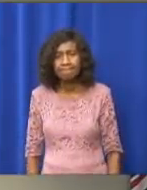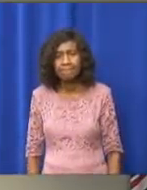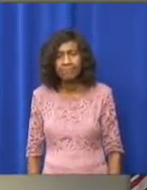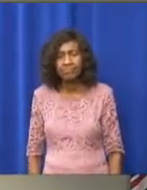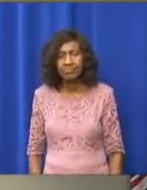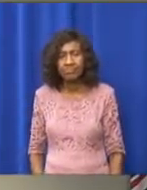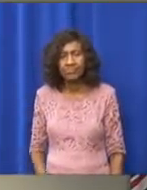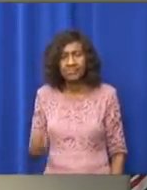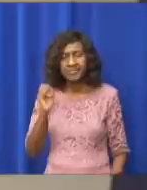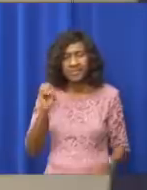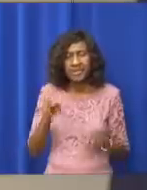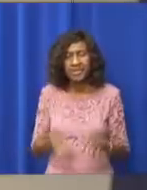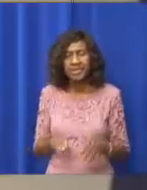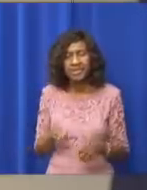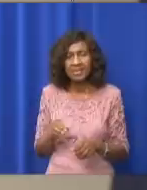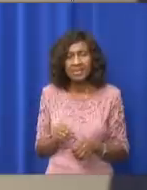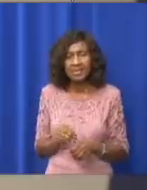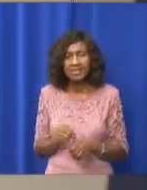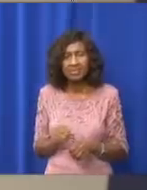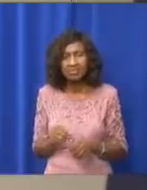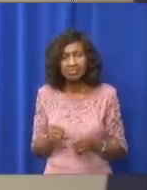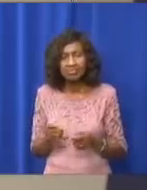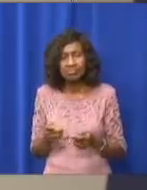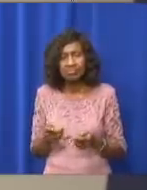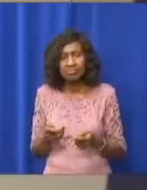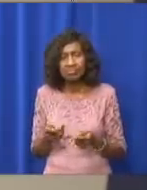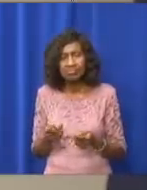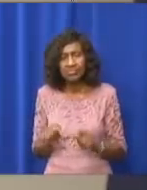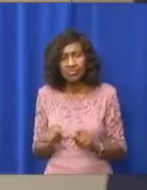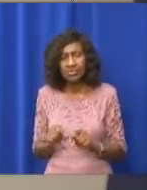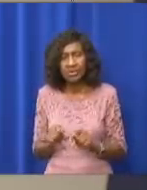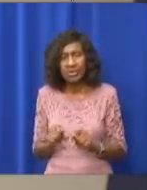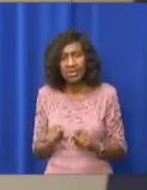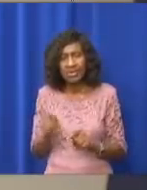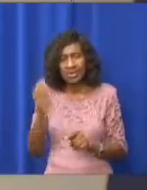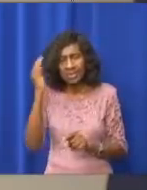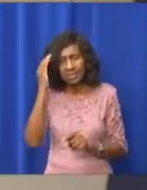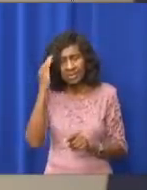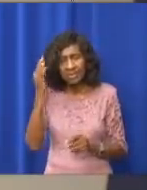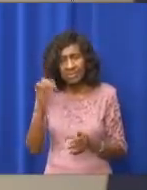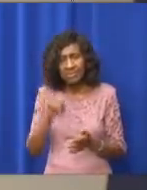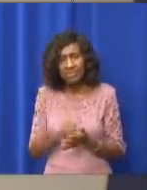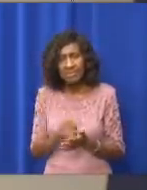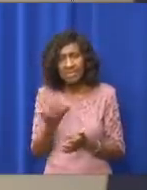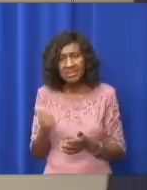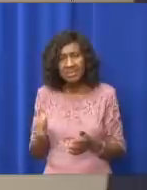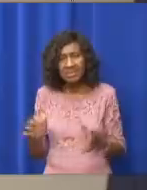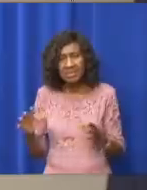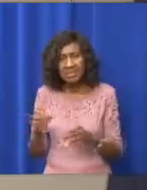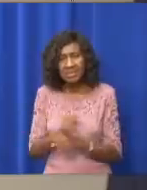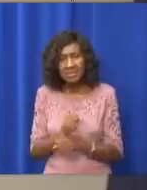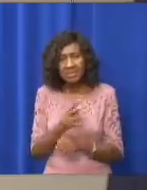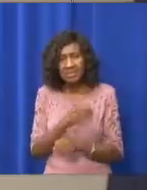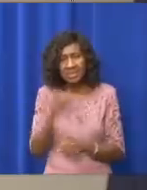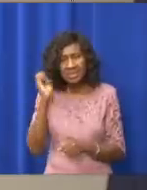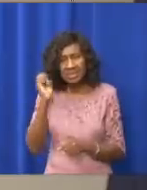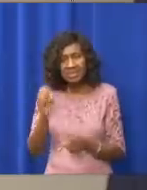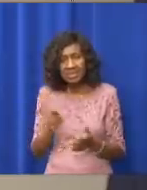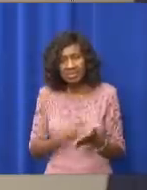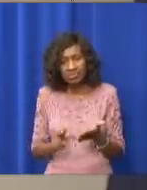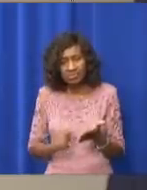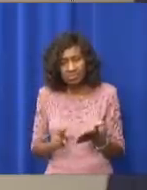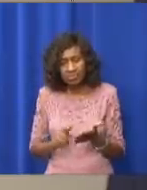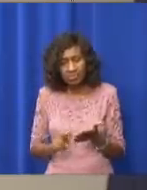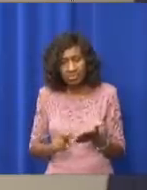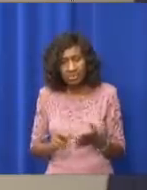work on from my end, and but I know they're personally all got. Plus, I read out earlier that the